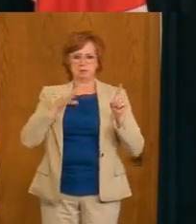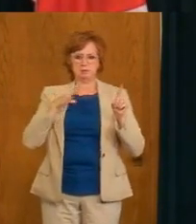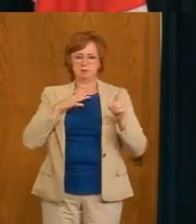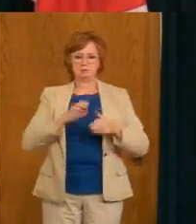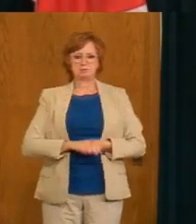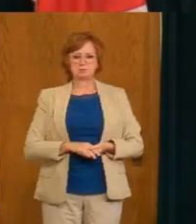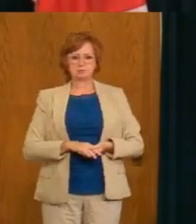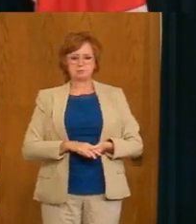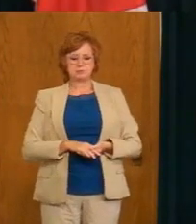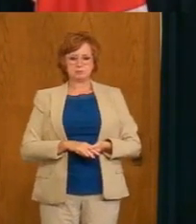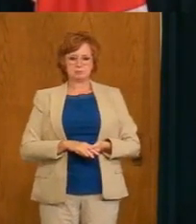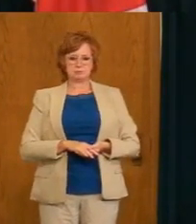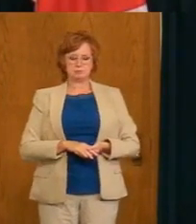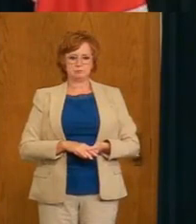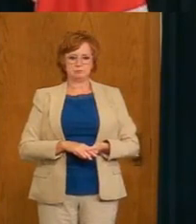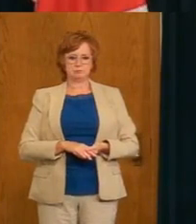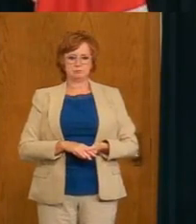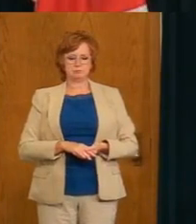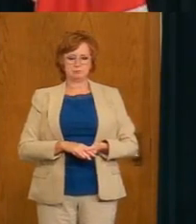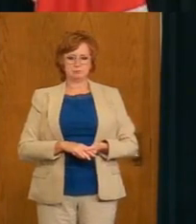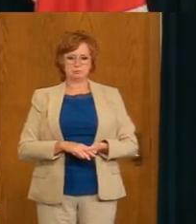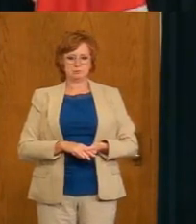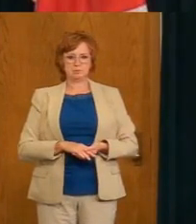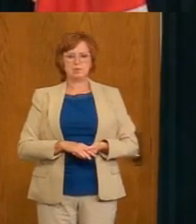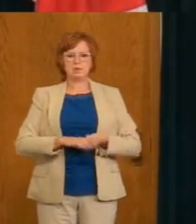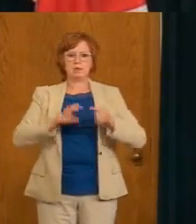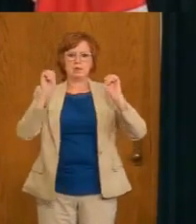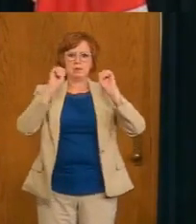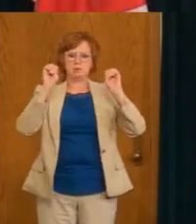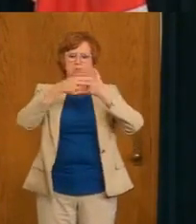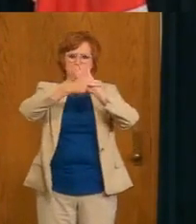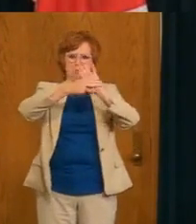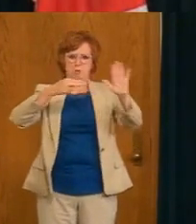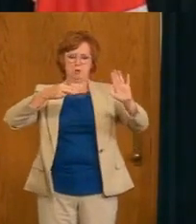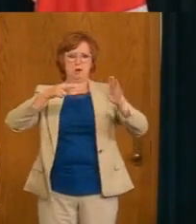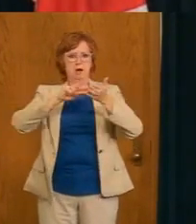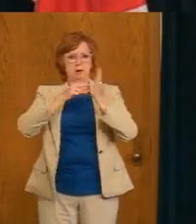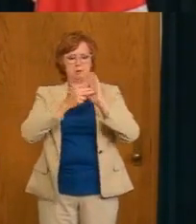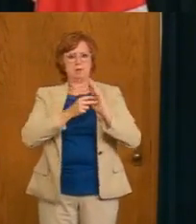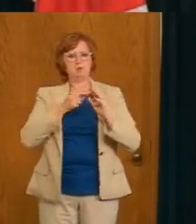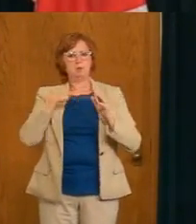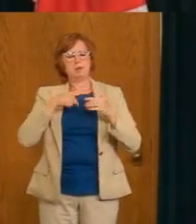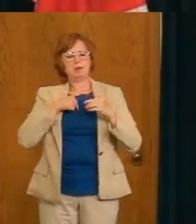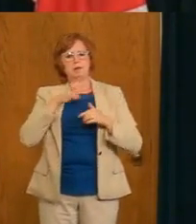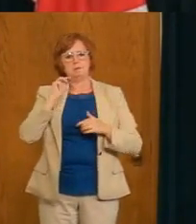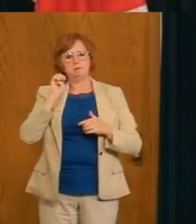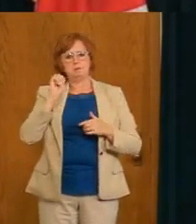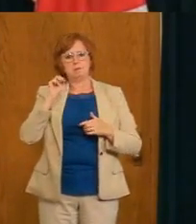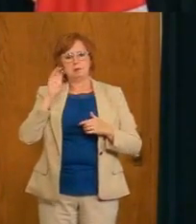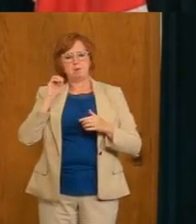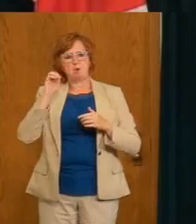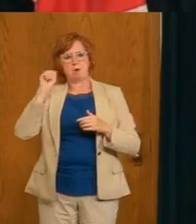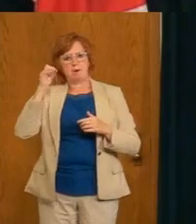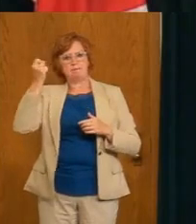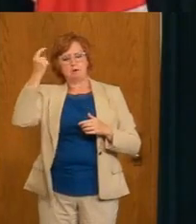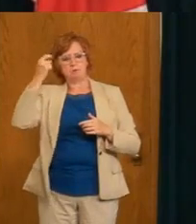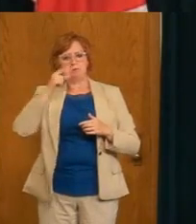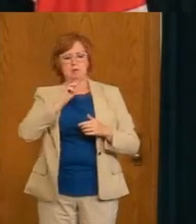won't be vaccinated by the start of school? But what do you anticipate being the recommendation? Because I know the school divisions put that in place, not the